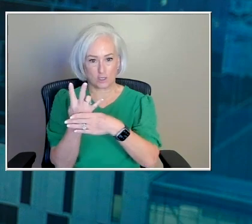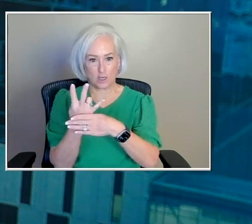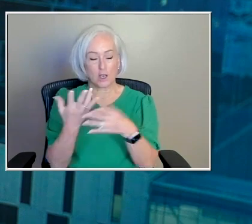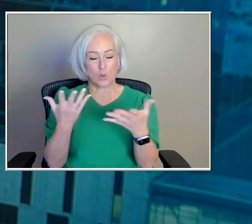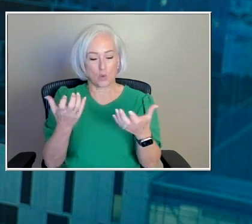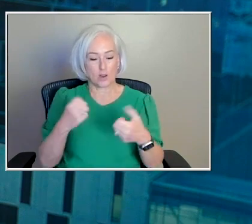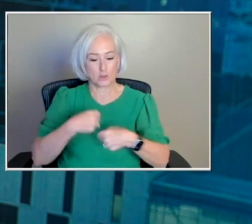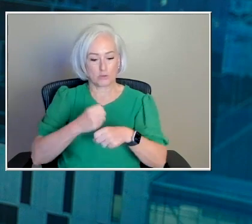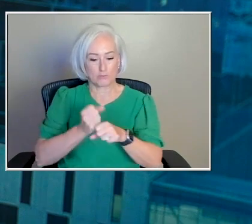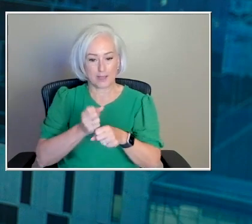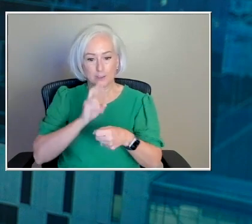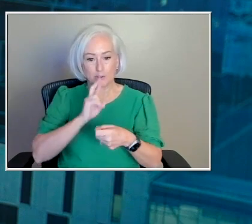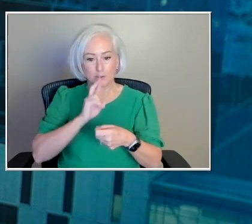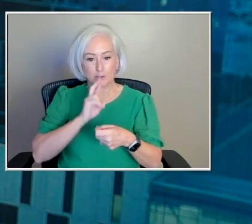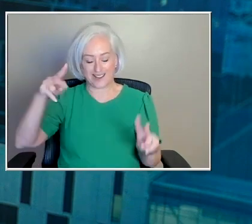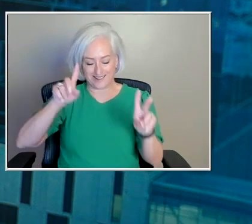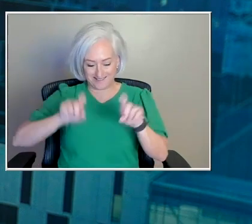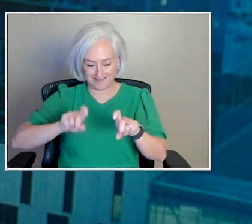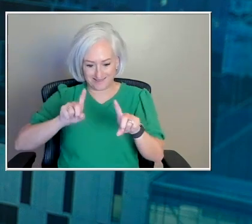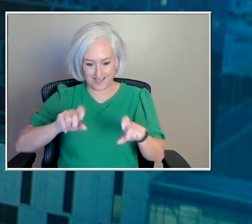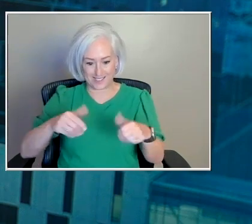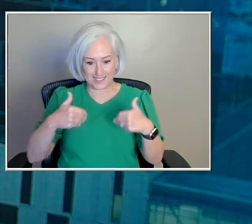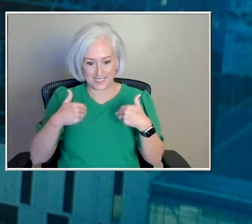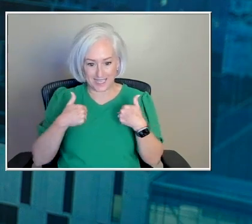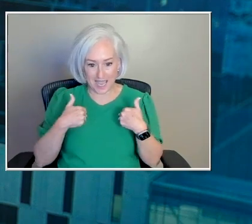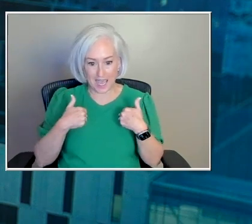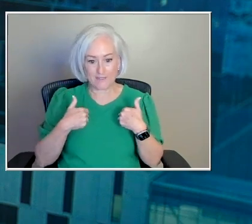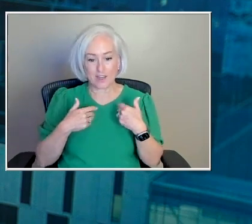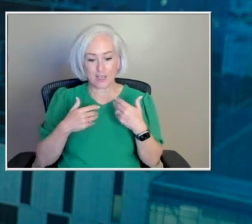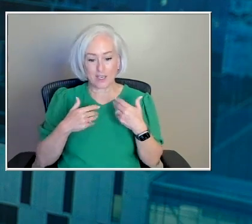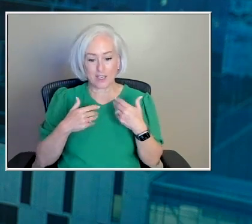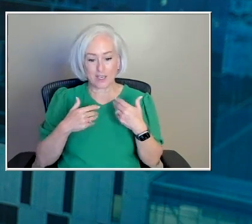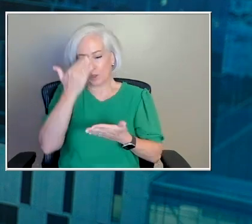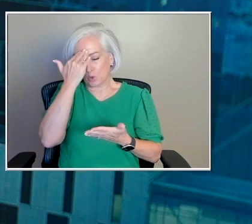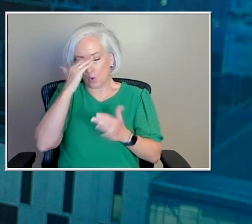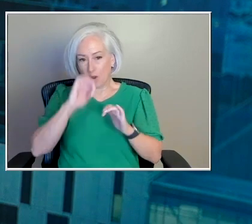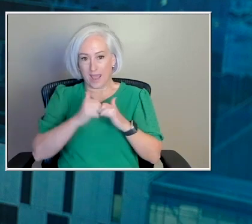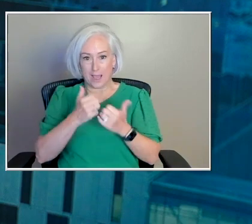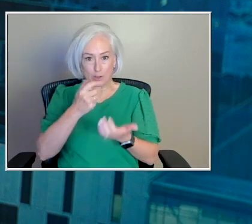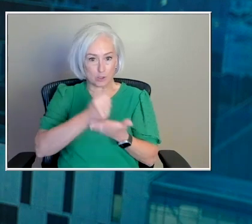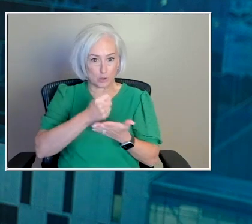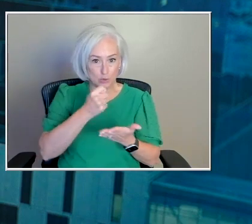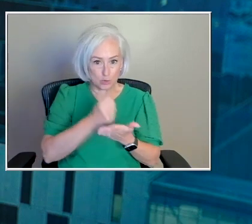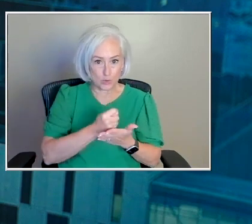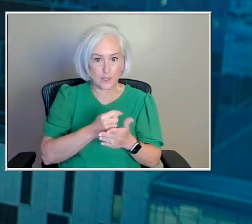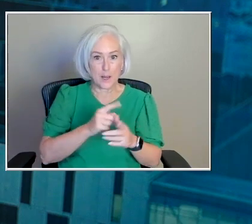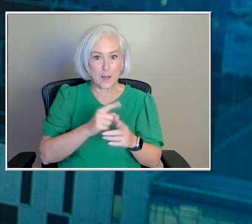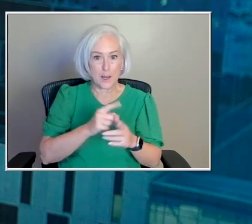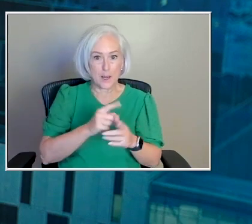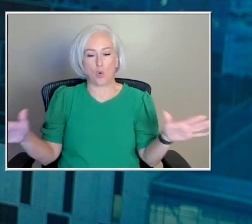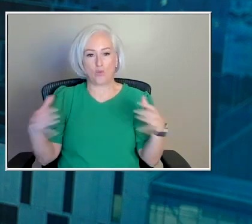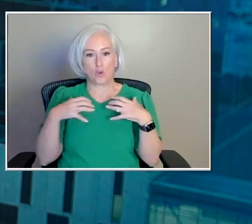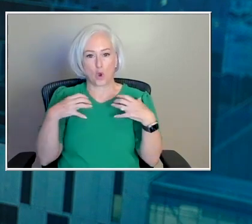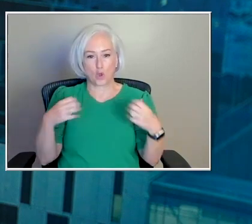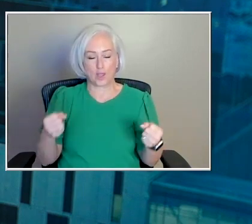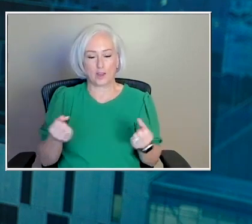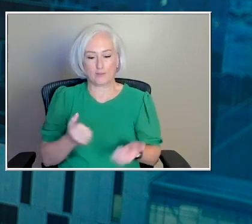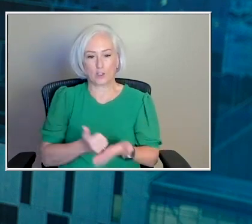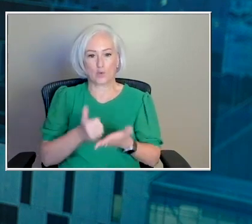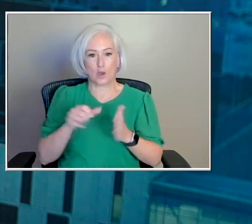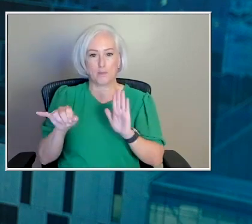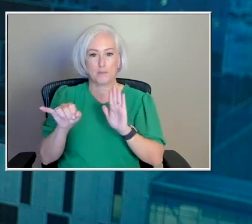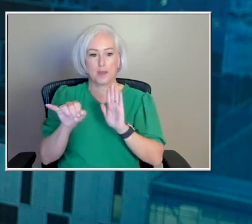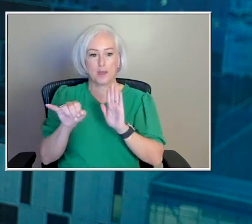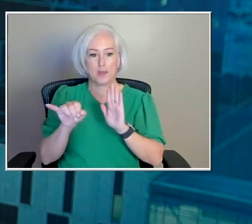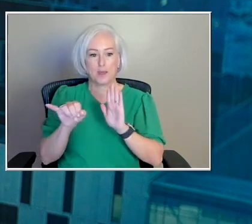us potentially influence how we want to treat the cancer, it also will help us overall health in maybe identifying future cancers, high-risk